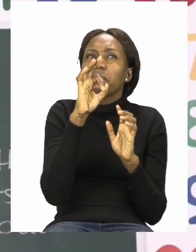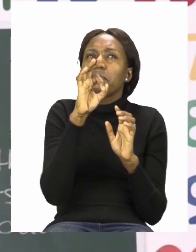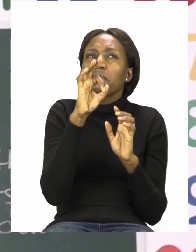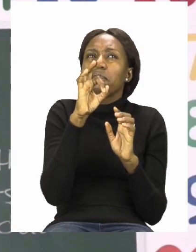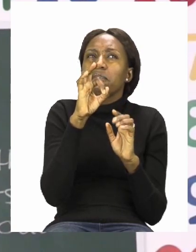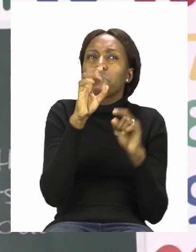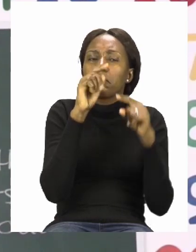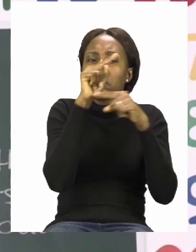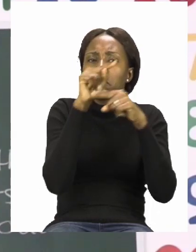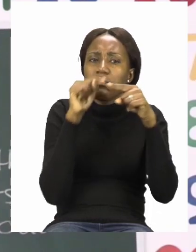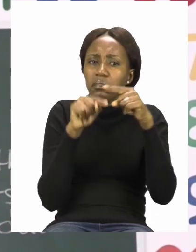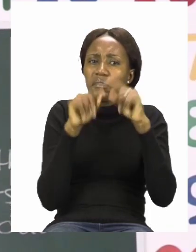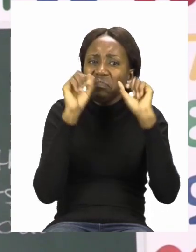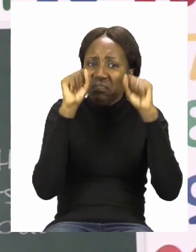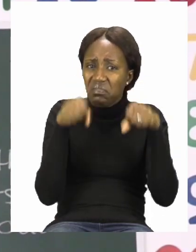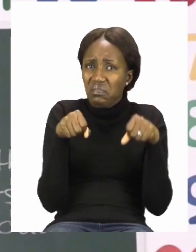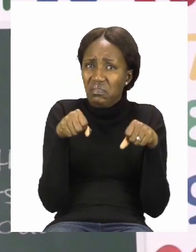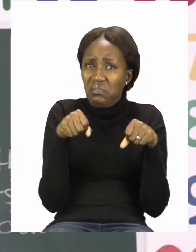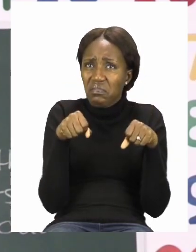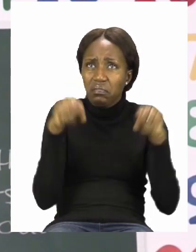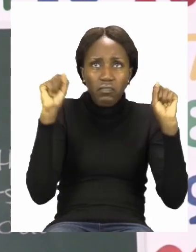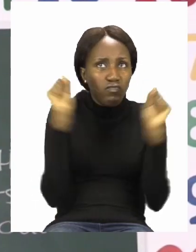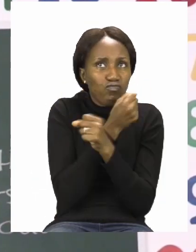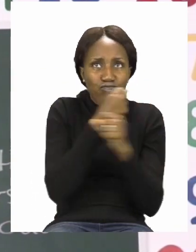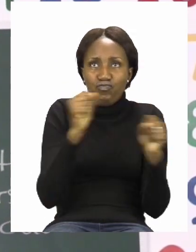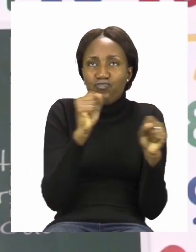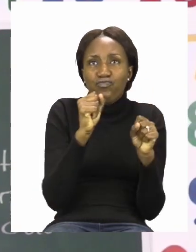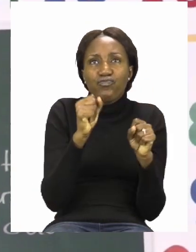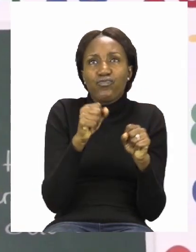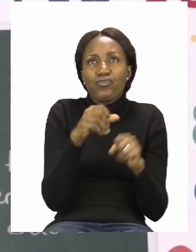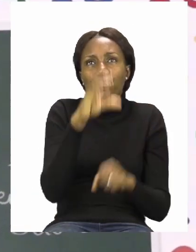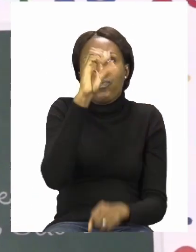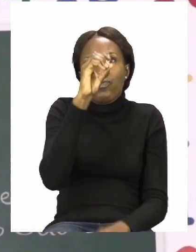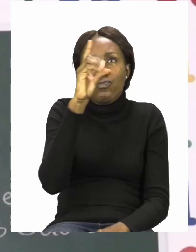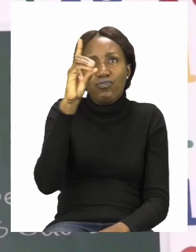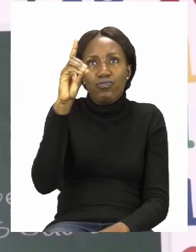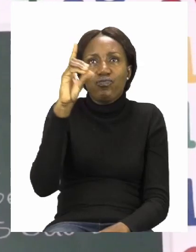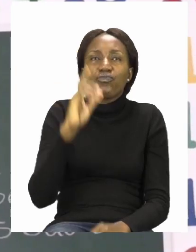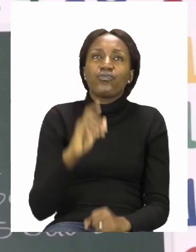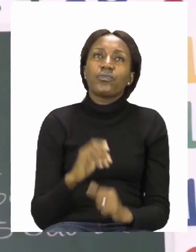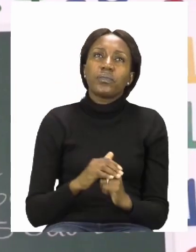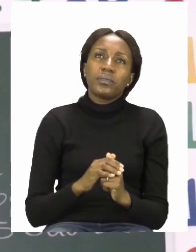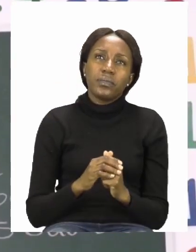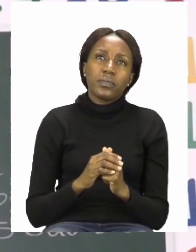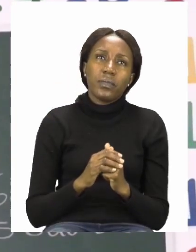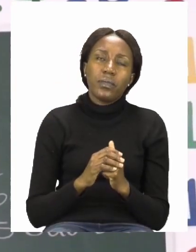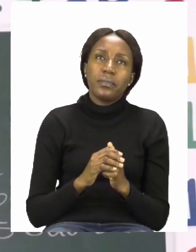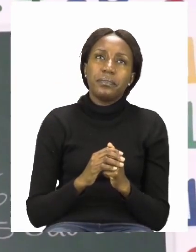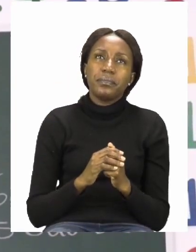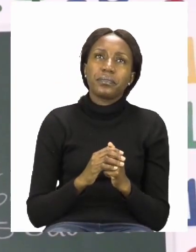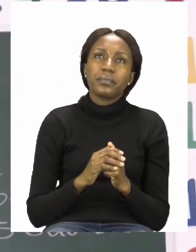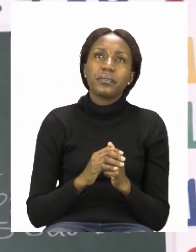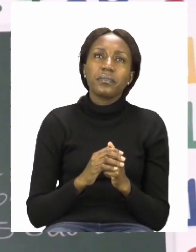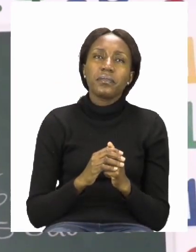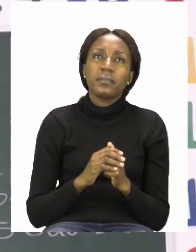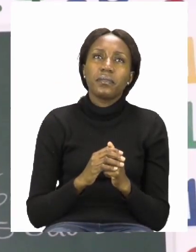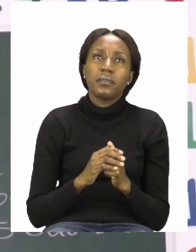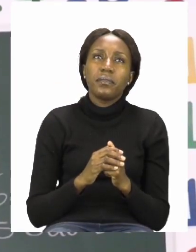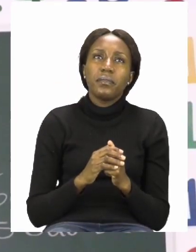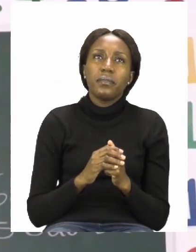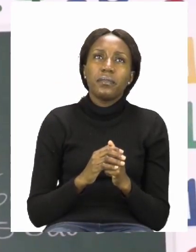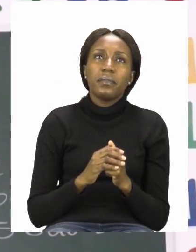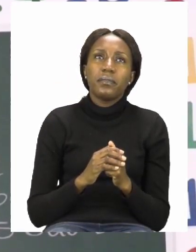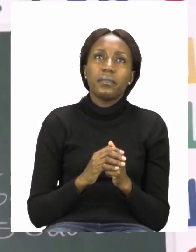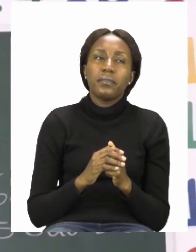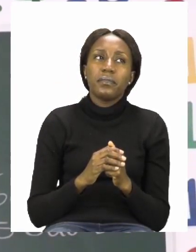Is 9 an odd number or an even number? If you said that 9 is